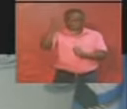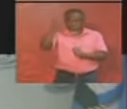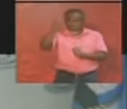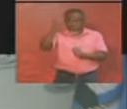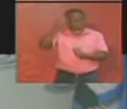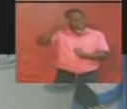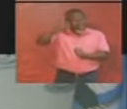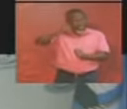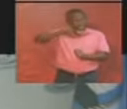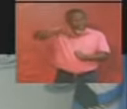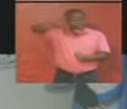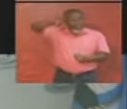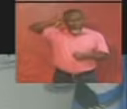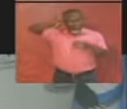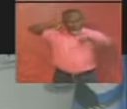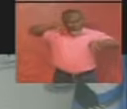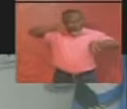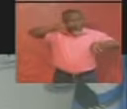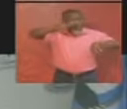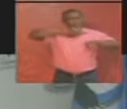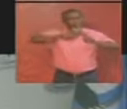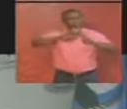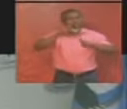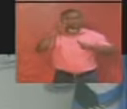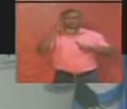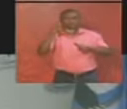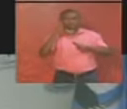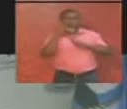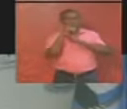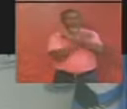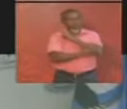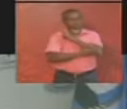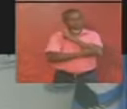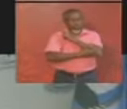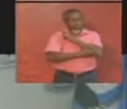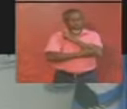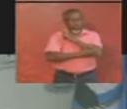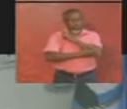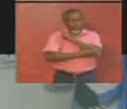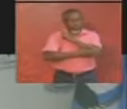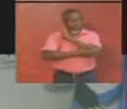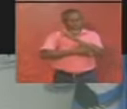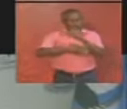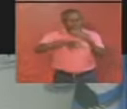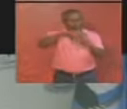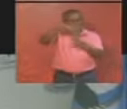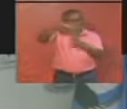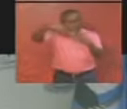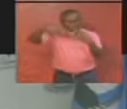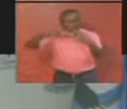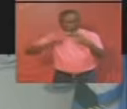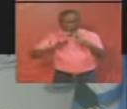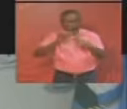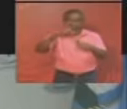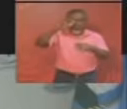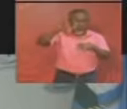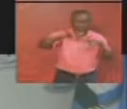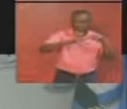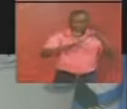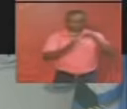islands, but one country with free flow between our air bridge and sea bridge. There's no restrictions